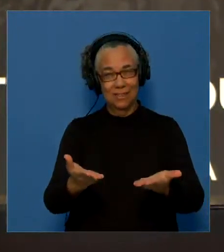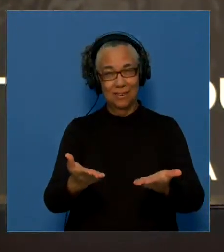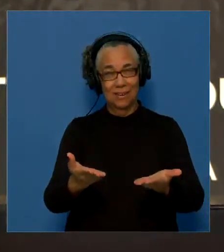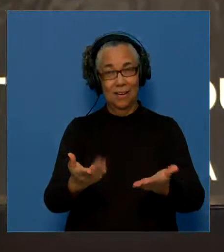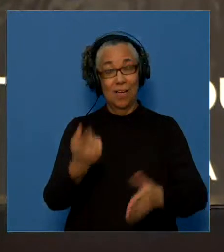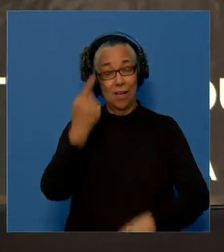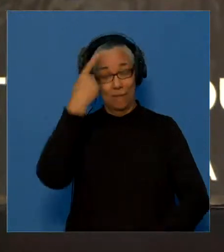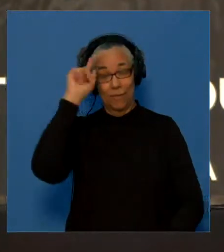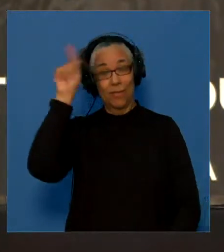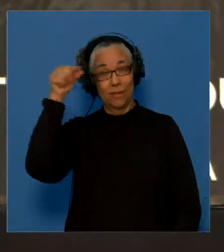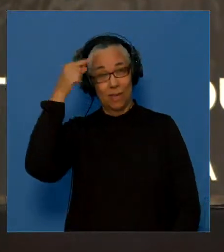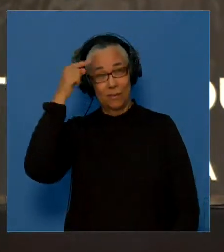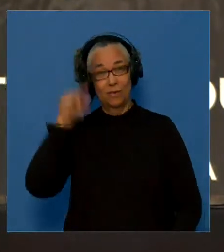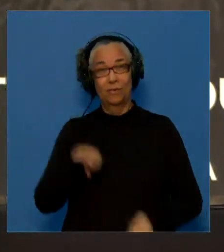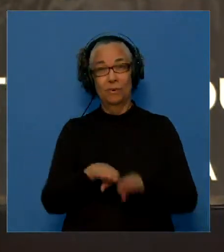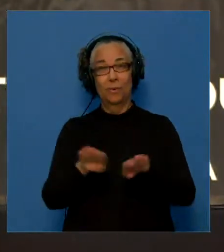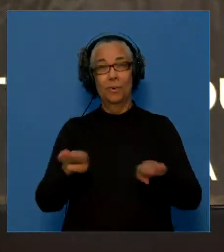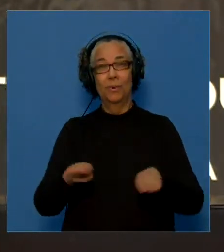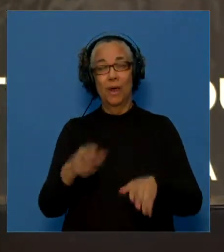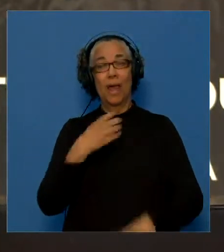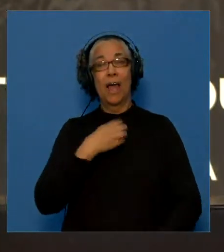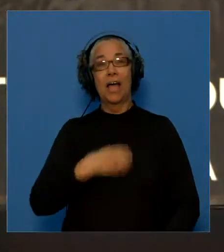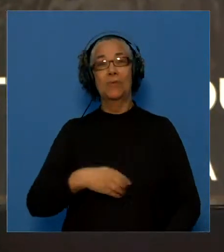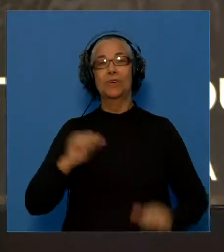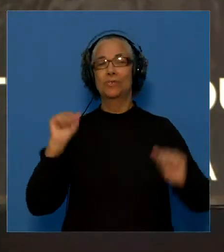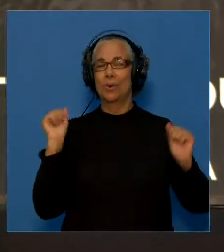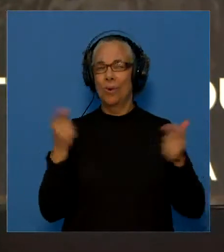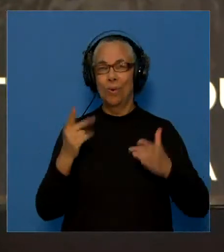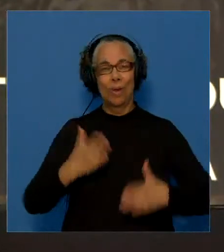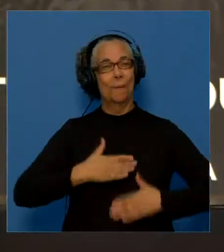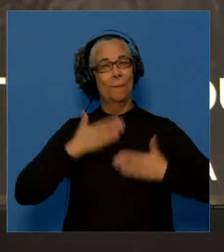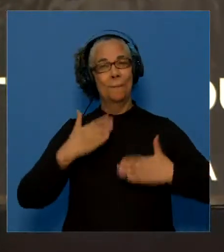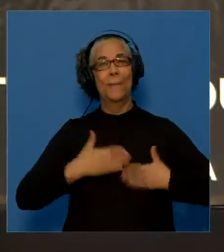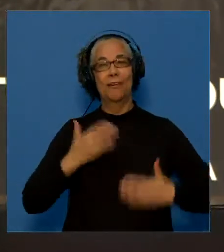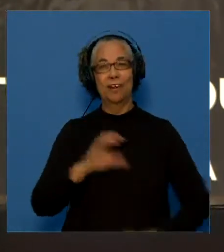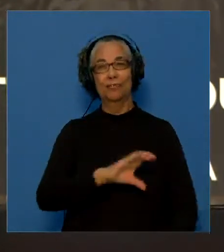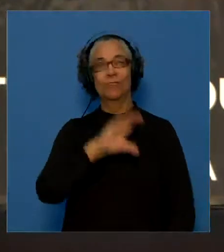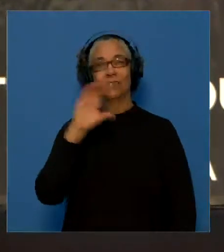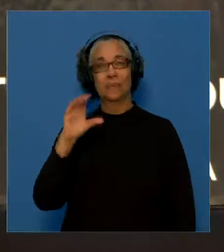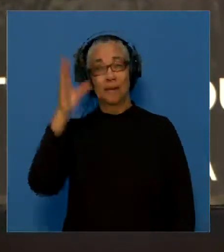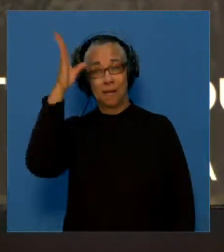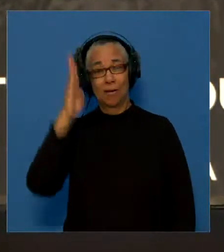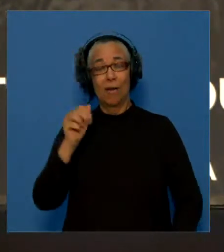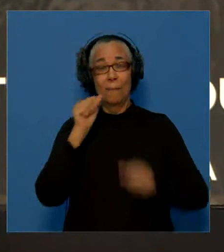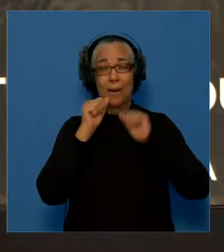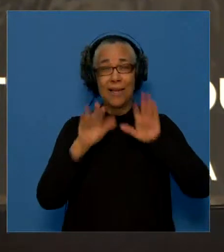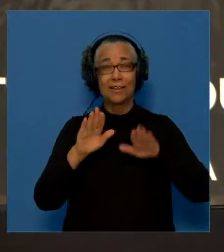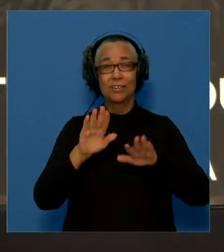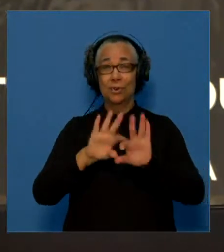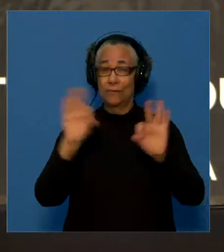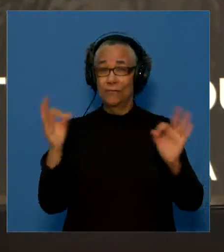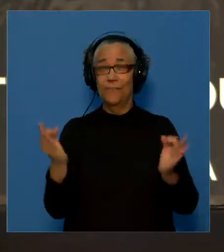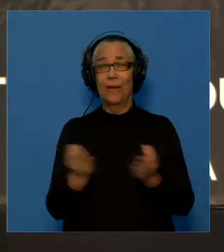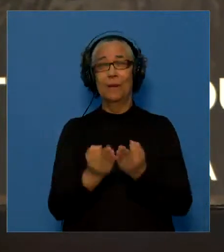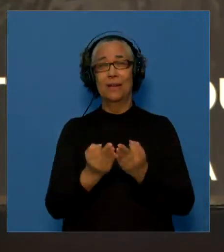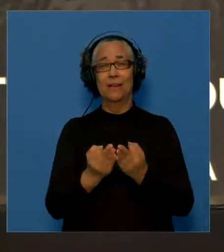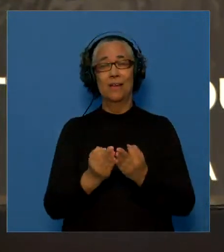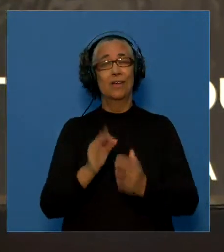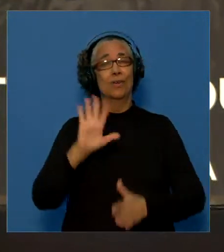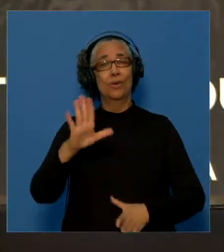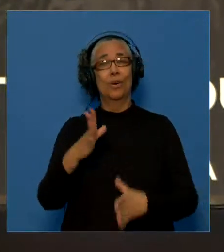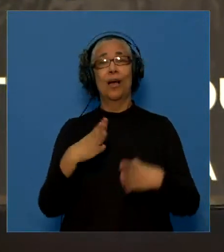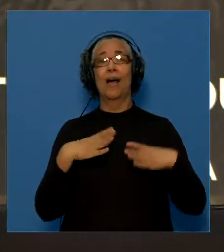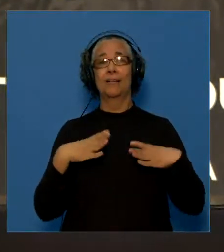of the government of Bermuda, I wish everyone a Merry Christmas. May God bless your family, and may your holidays be